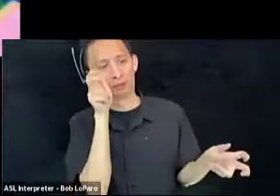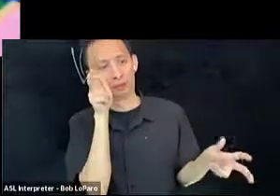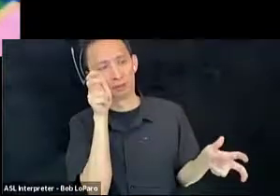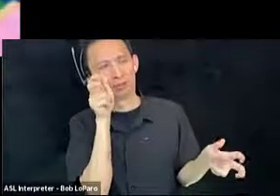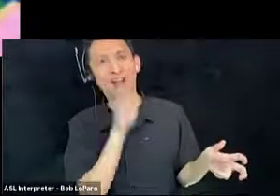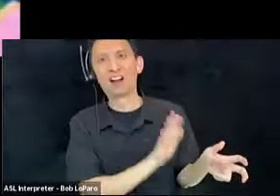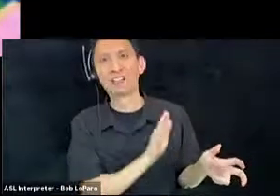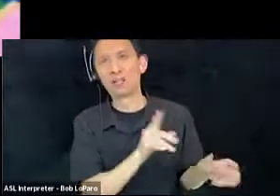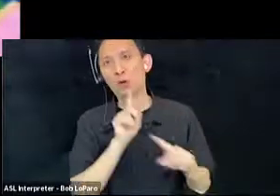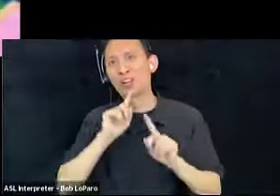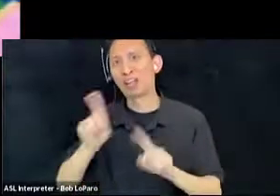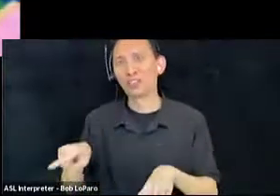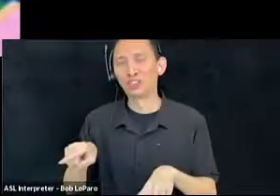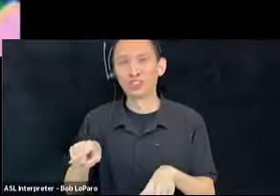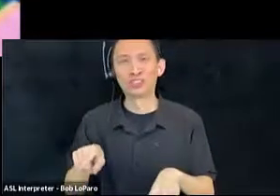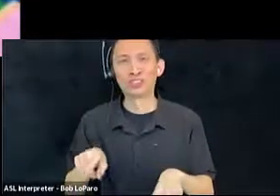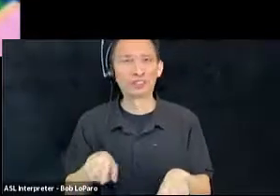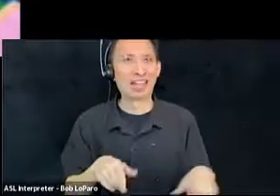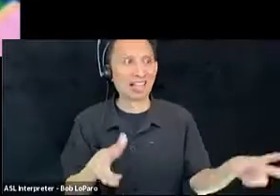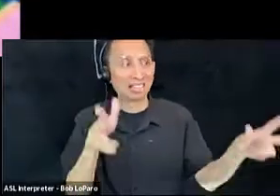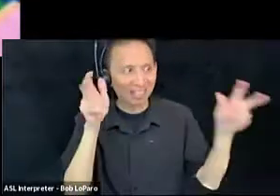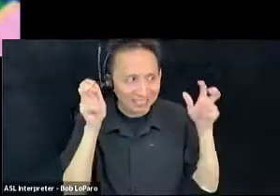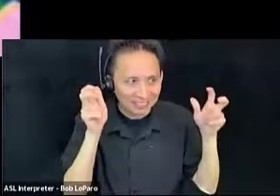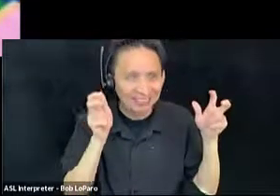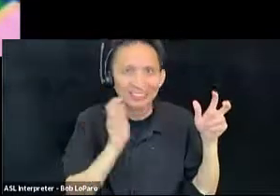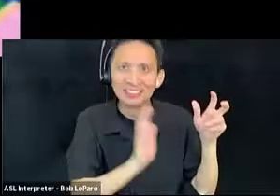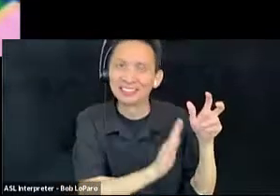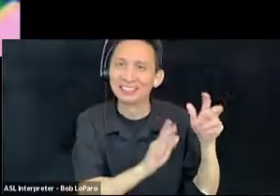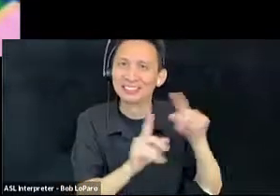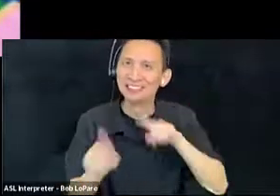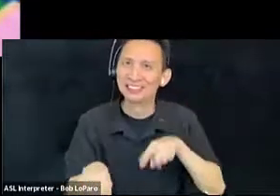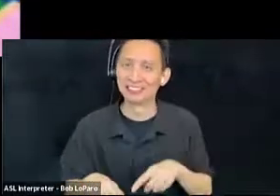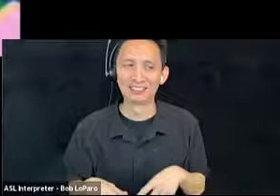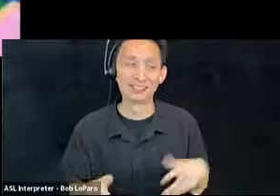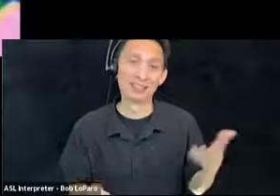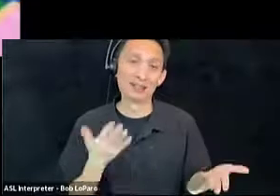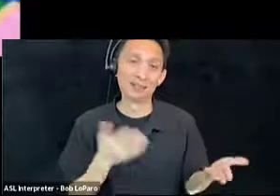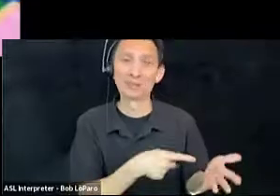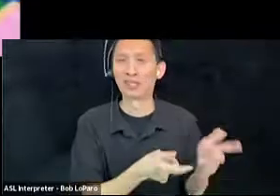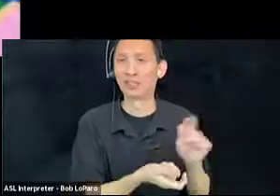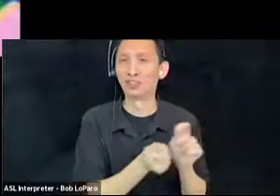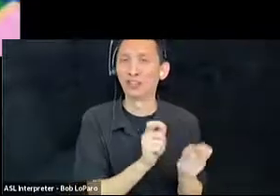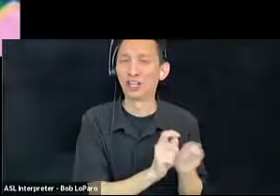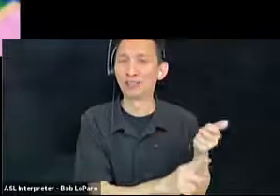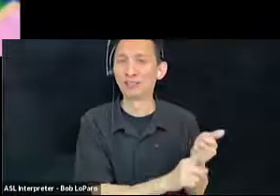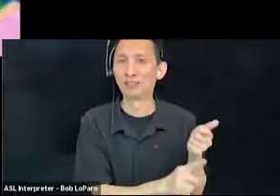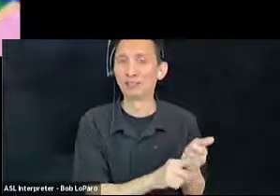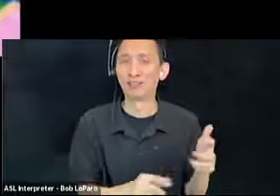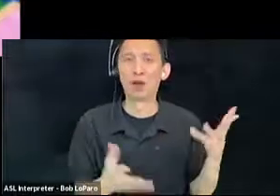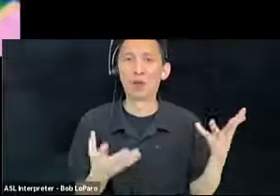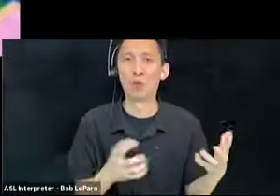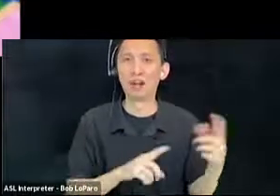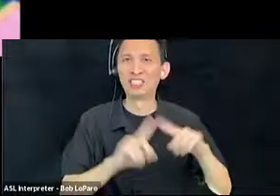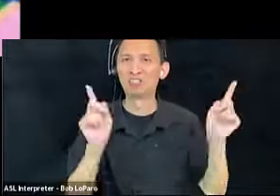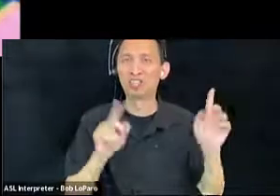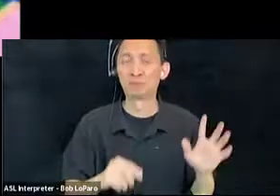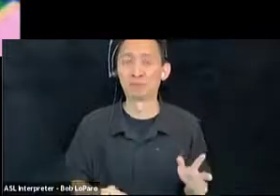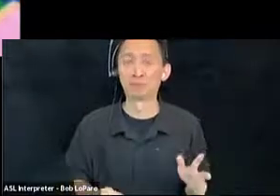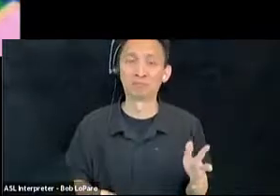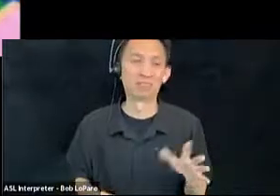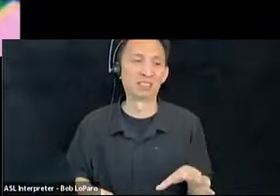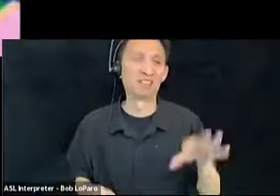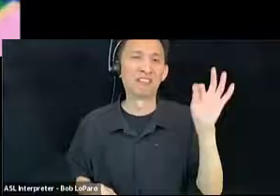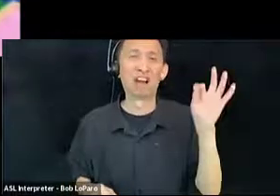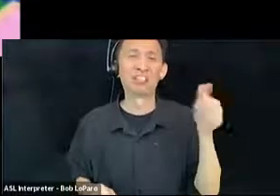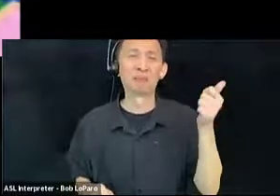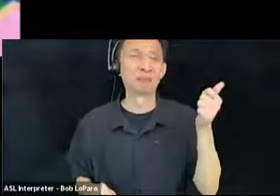in a little bit are going to be helpful for that. But sometimes our kids are going to make changes on their own. They're going to find an object that they